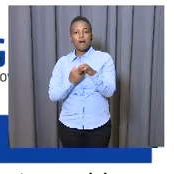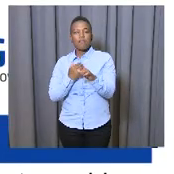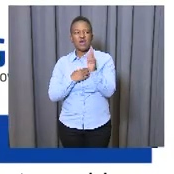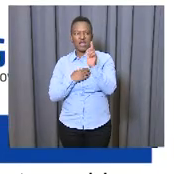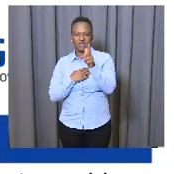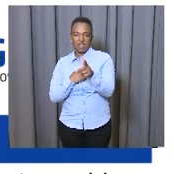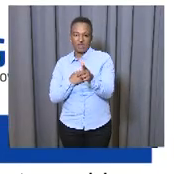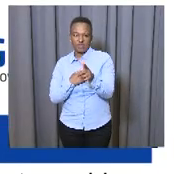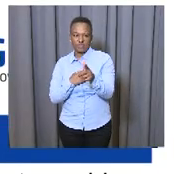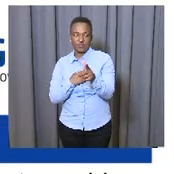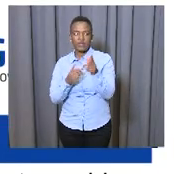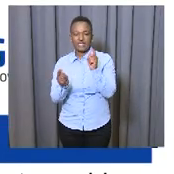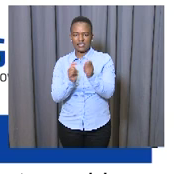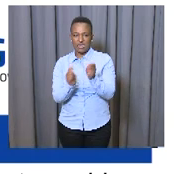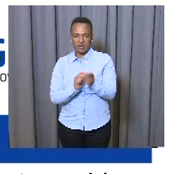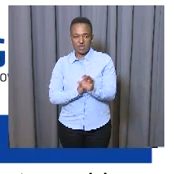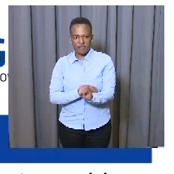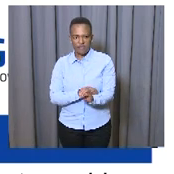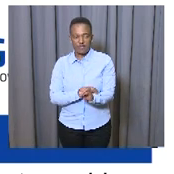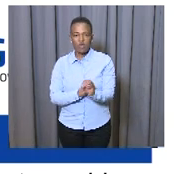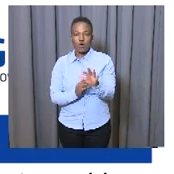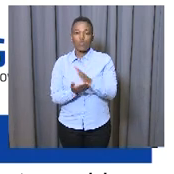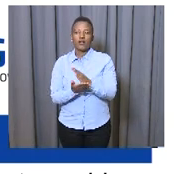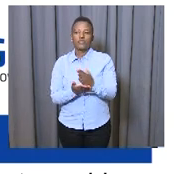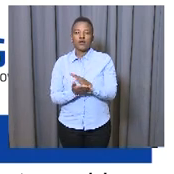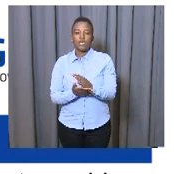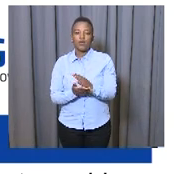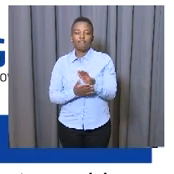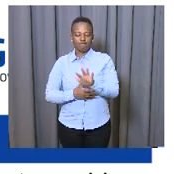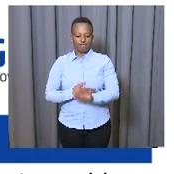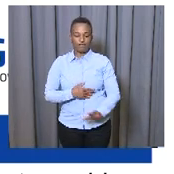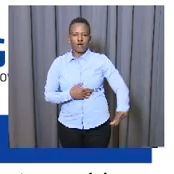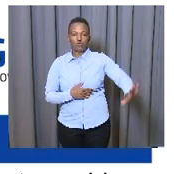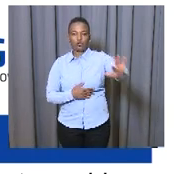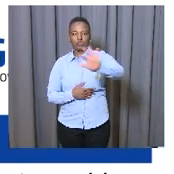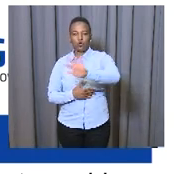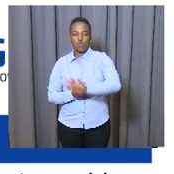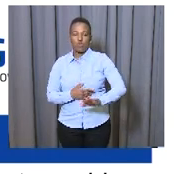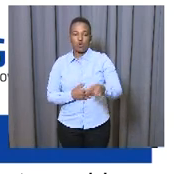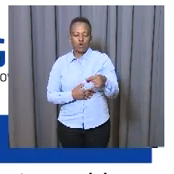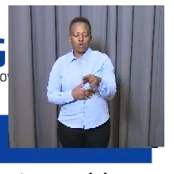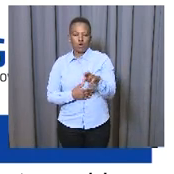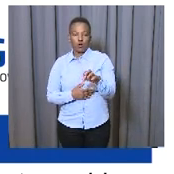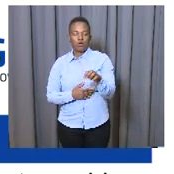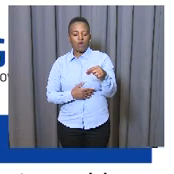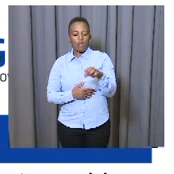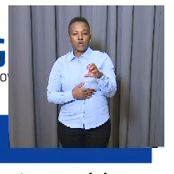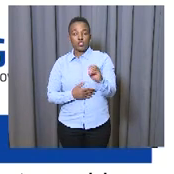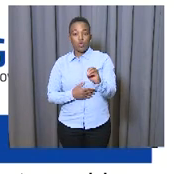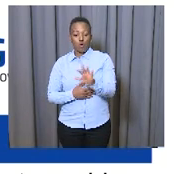are changing, and we are going to share with you the geospatial mapping of where the active cases